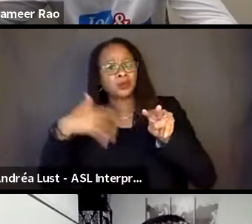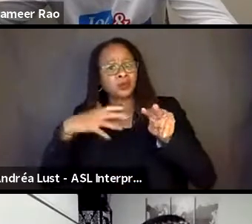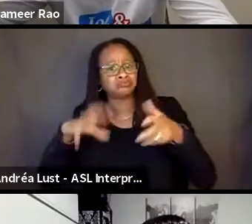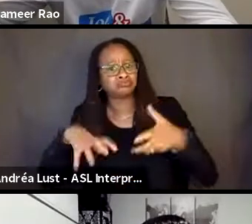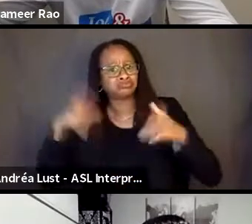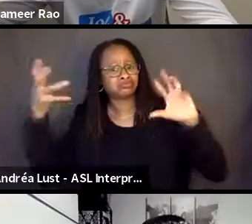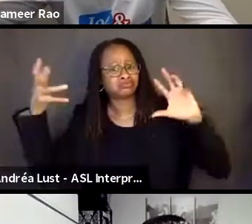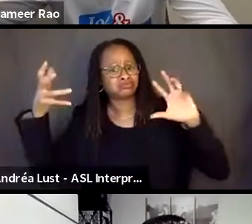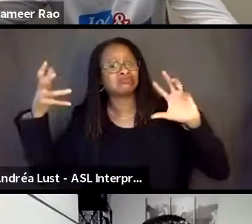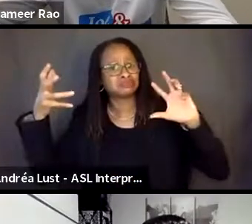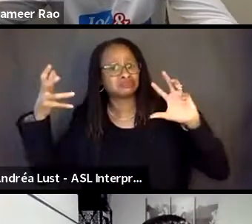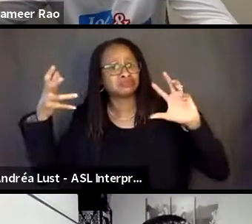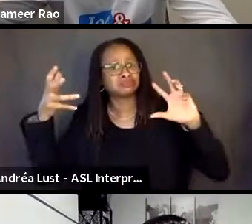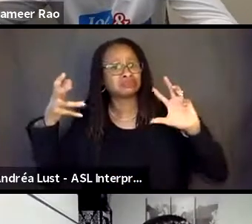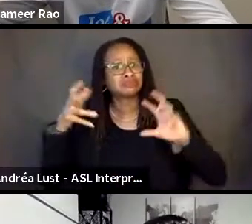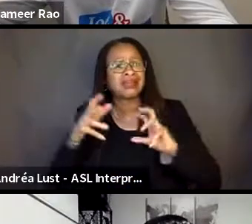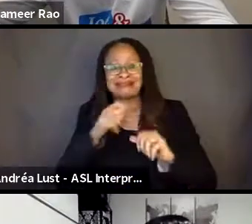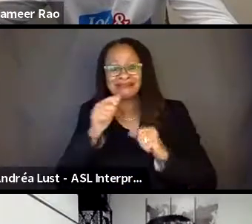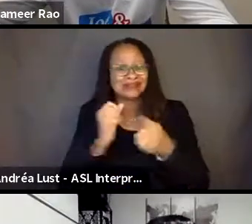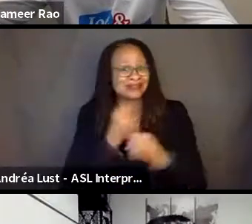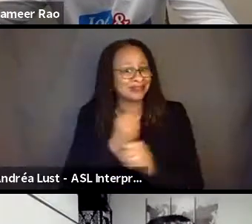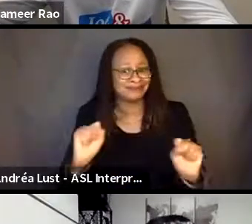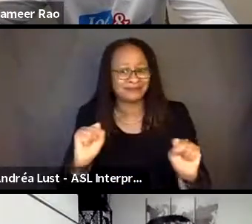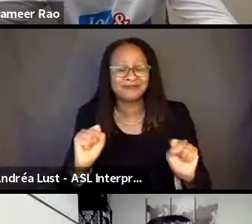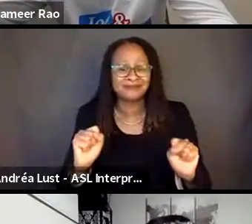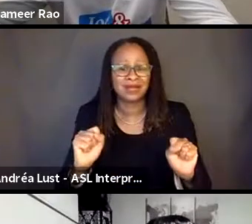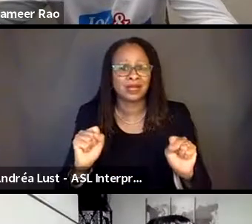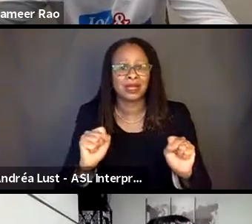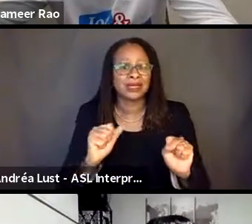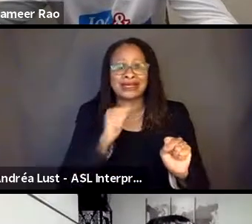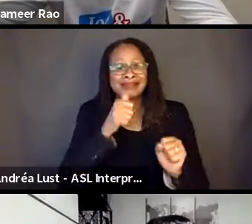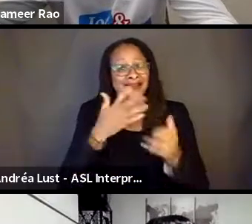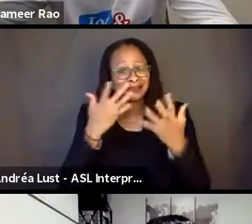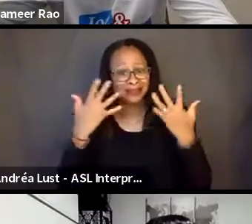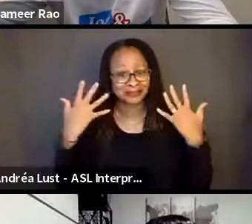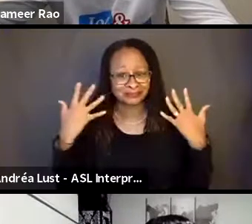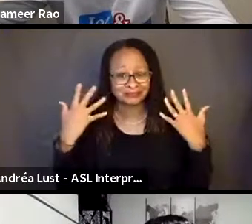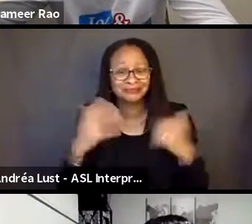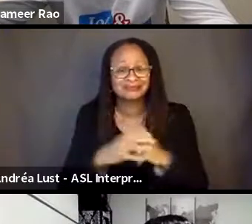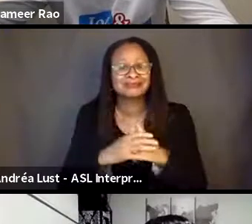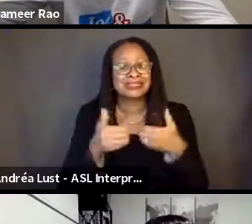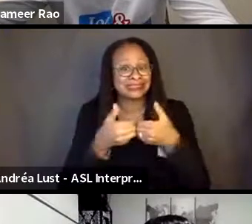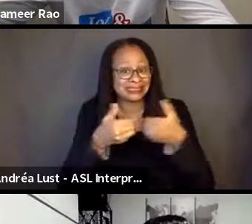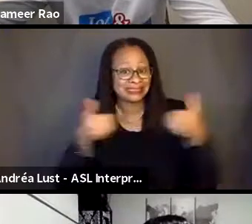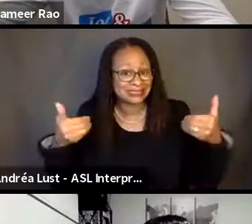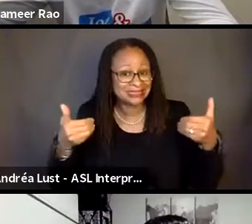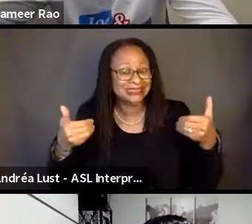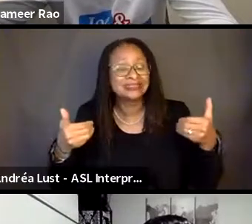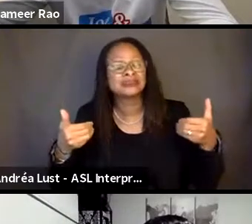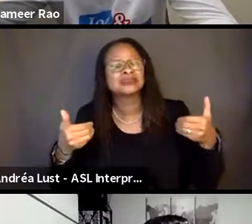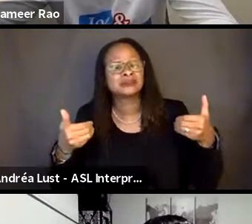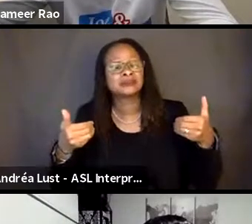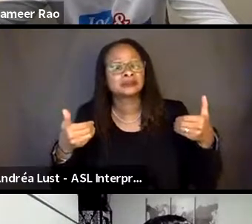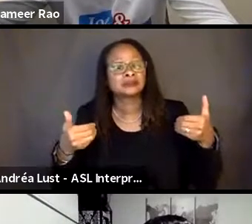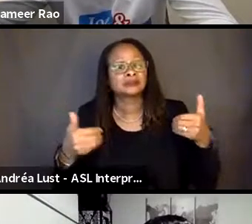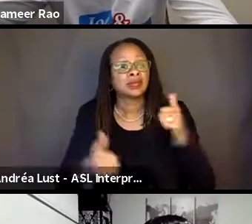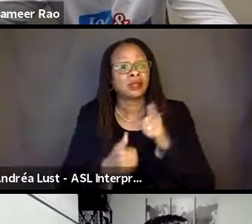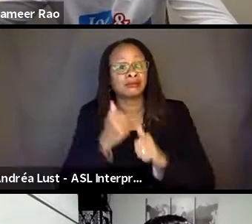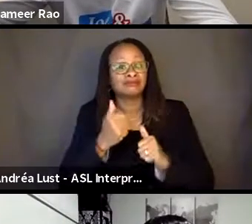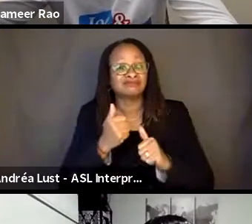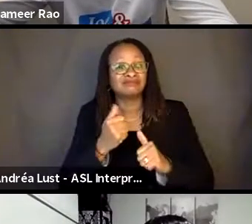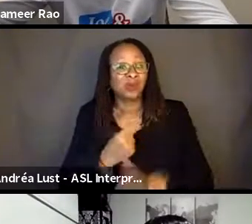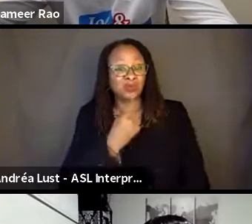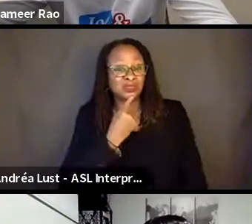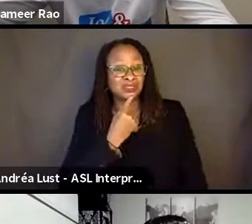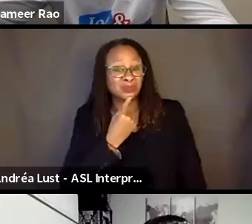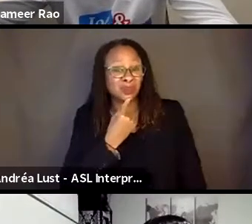chaotic, unsafe, unkind, divisive, and most